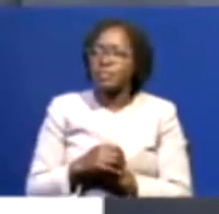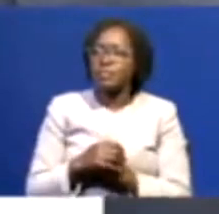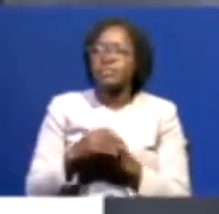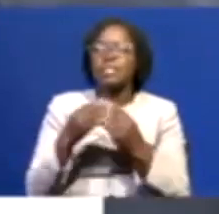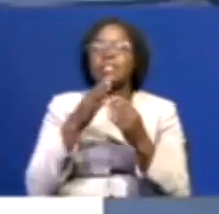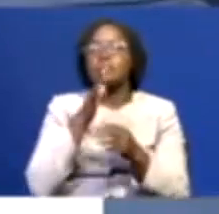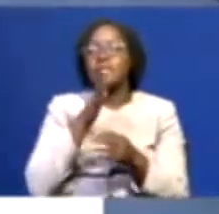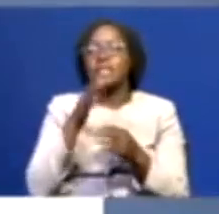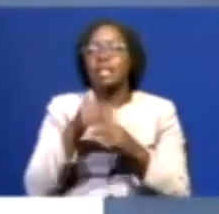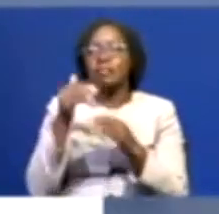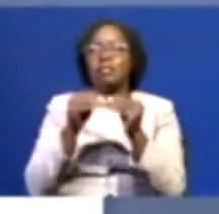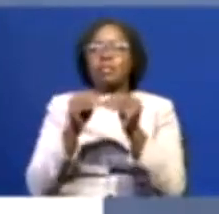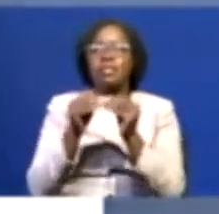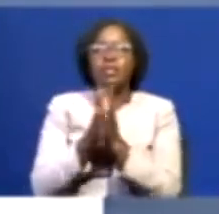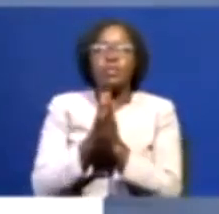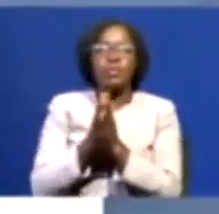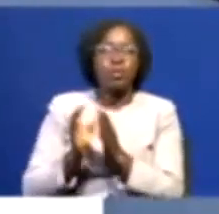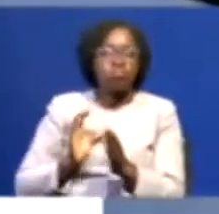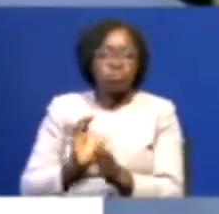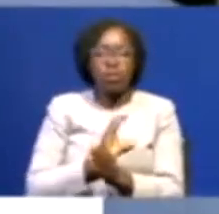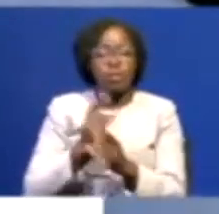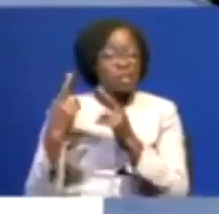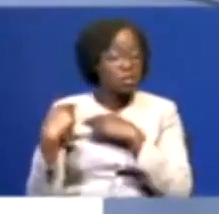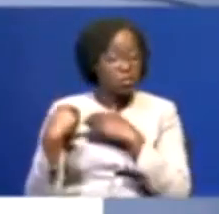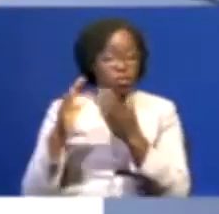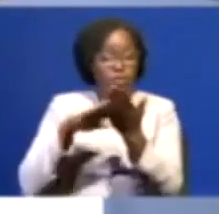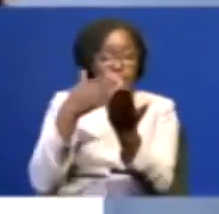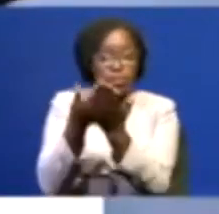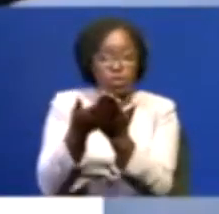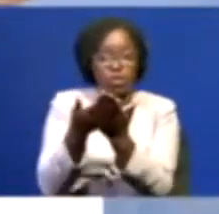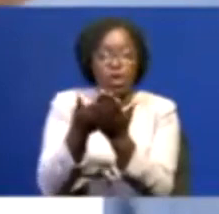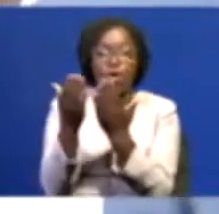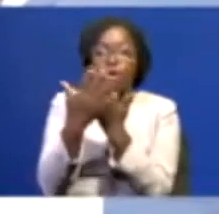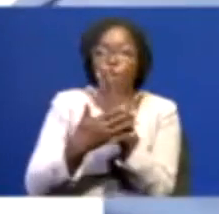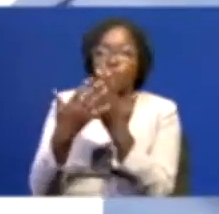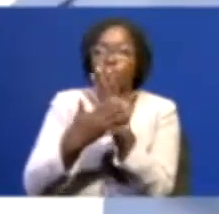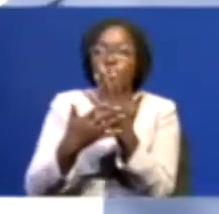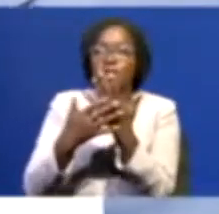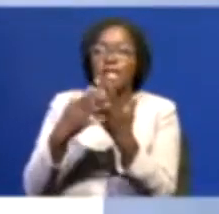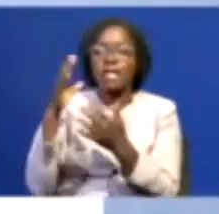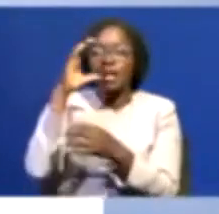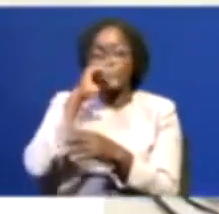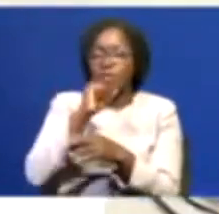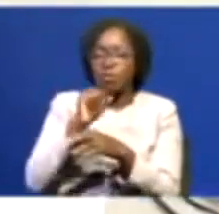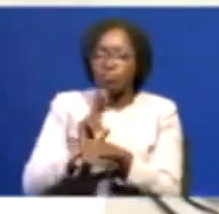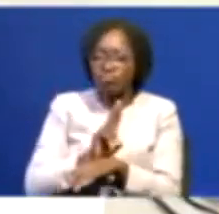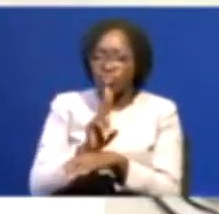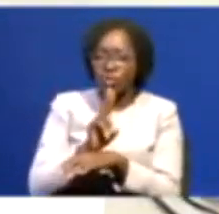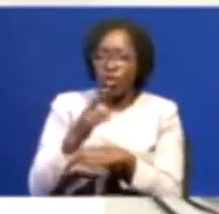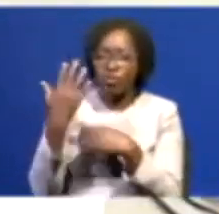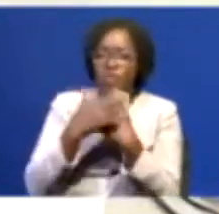Addressing the press after meeting with a task force mandated to give proposals on computer and misuse and cyber crimes